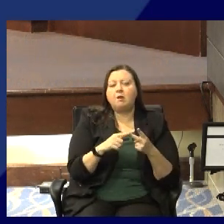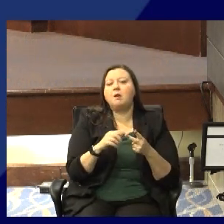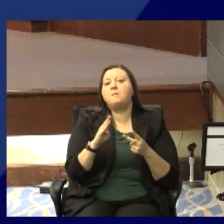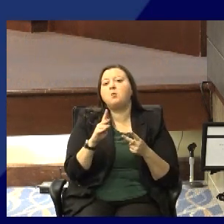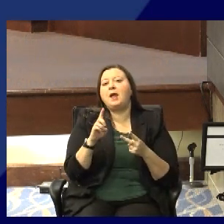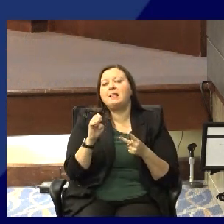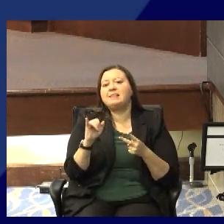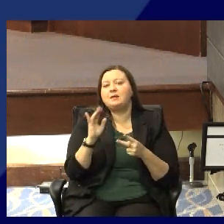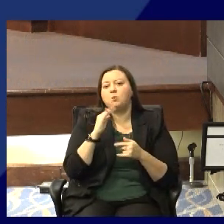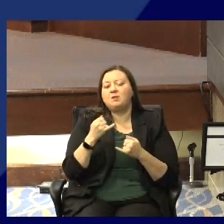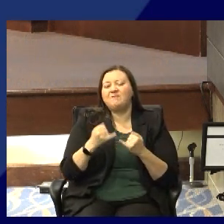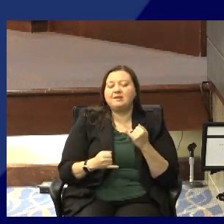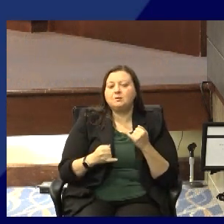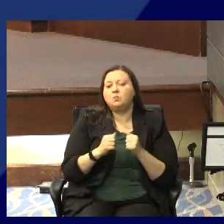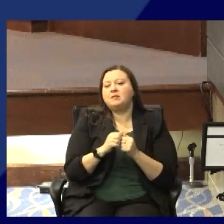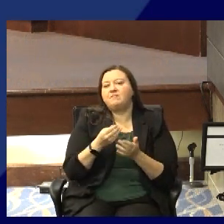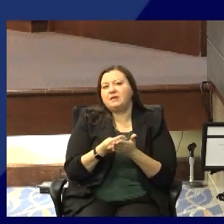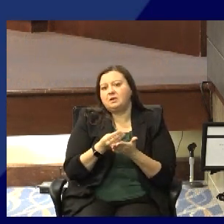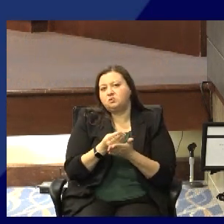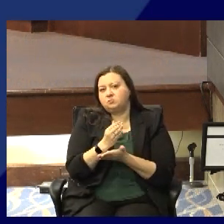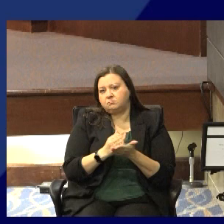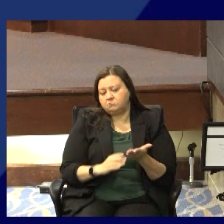financials.